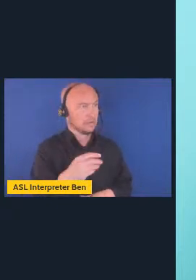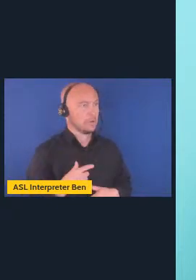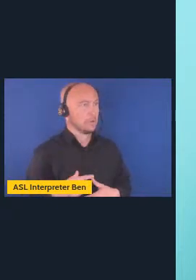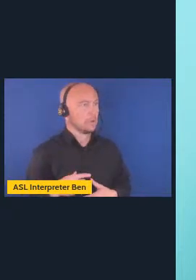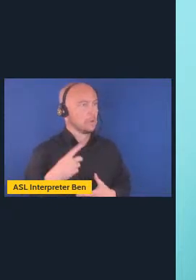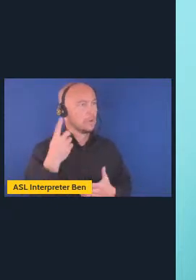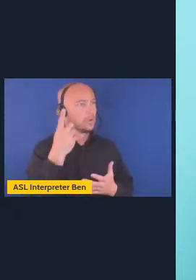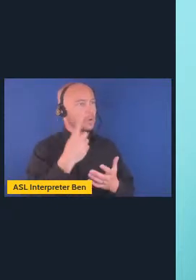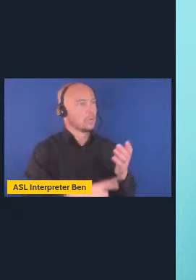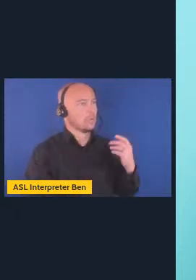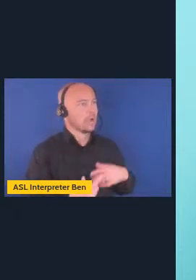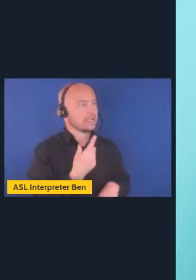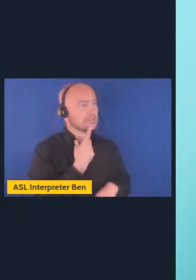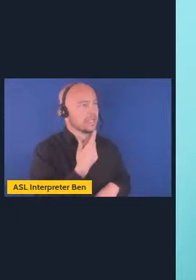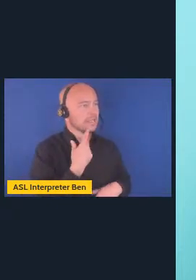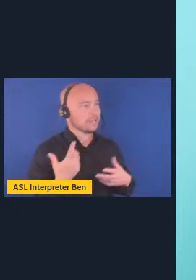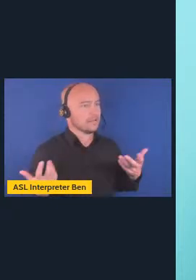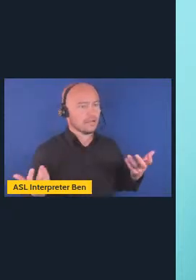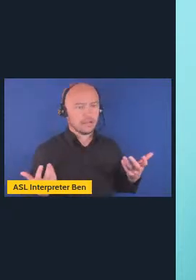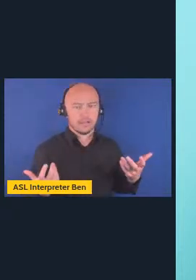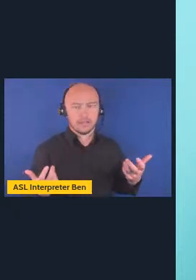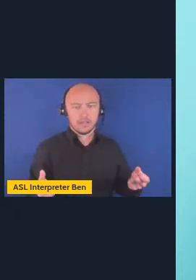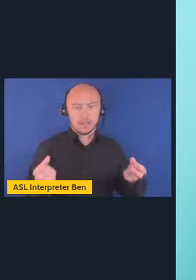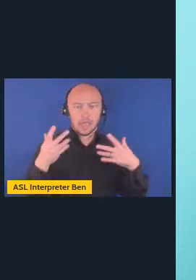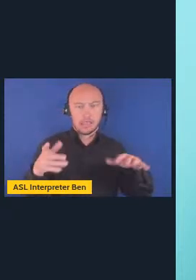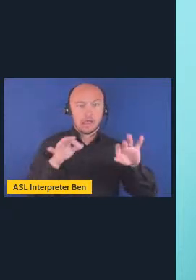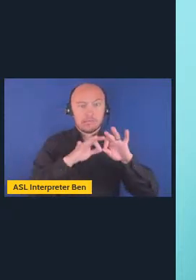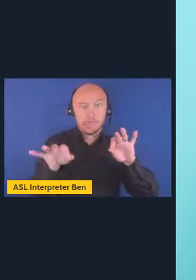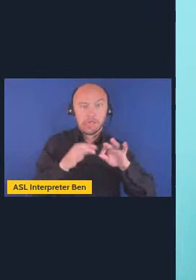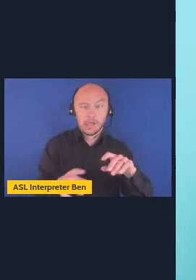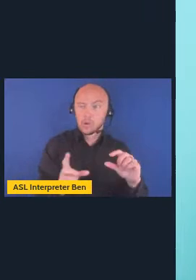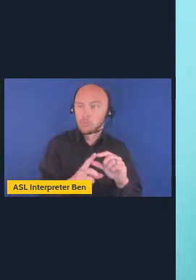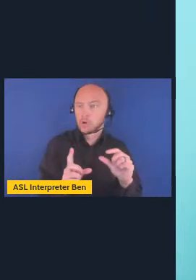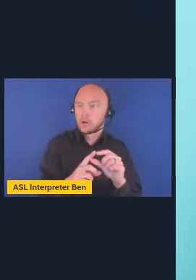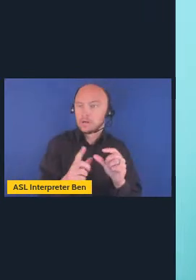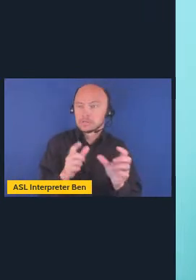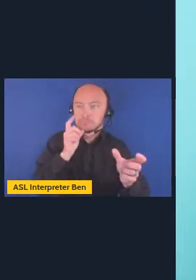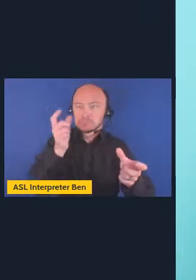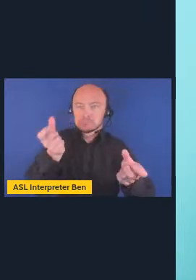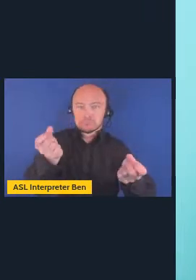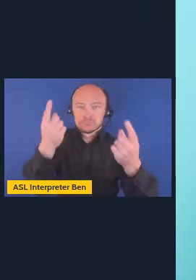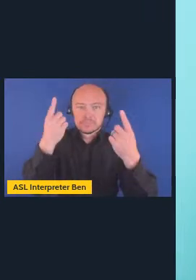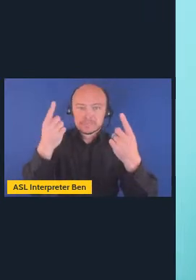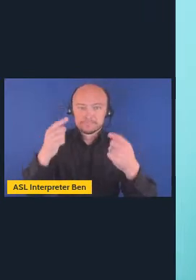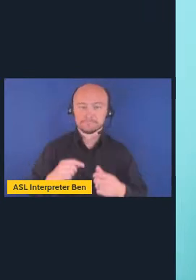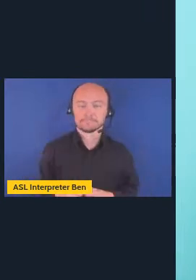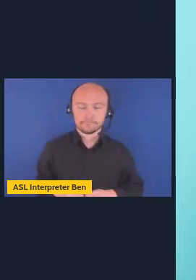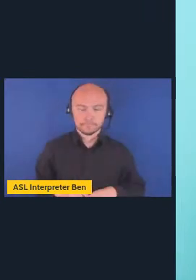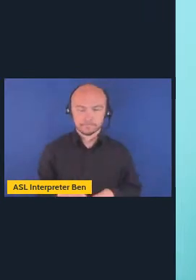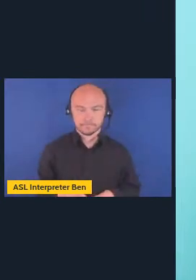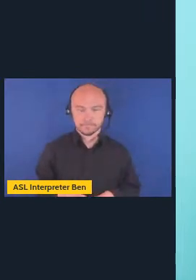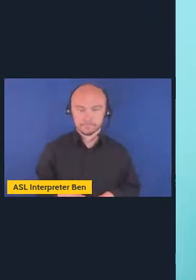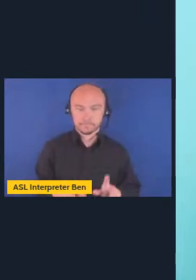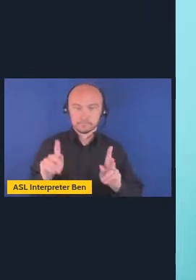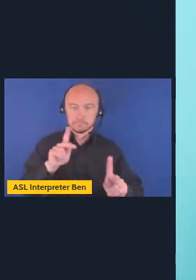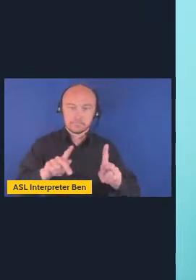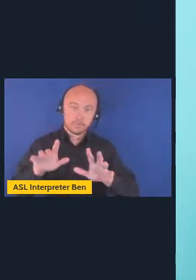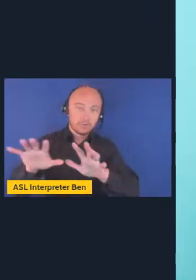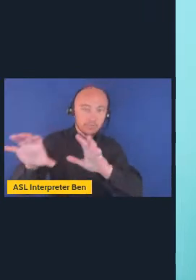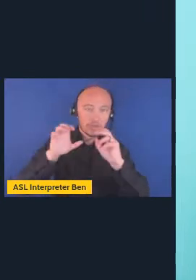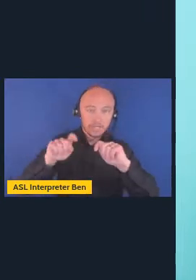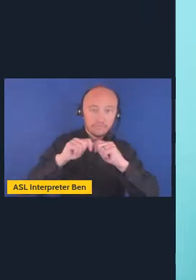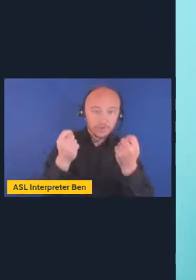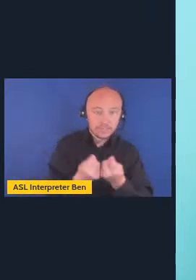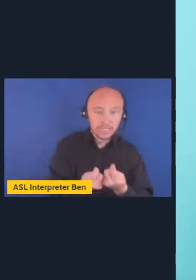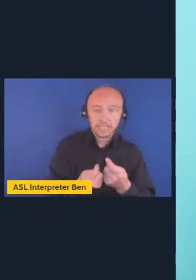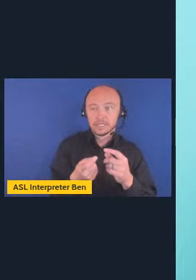idea what they are talking about. That's just a bunch of acronyms and words you don't really understand. People leave your team, other architects